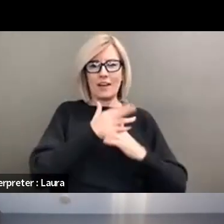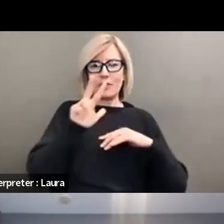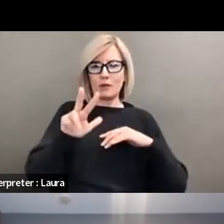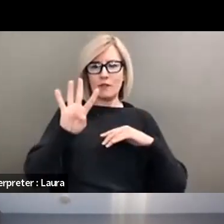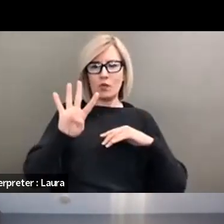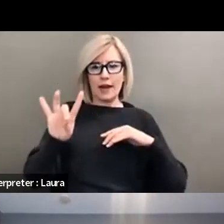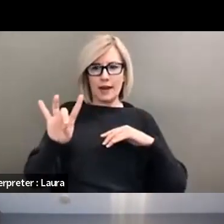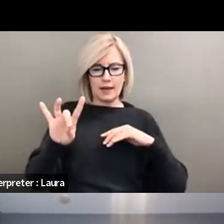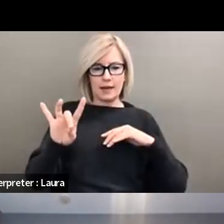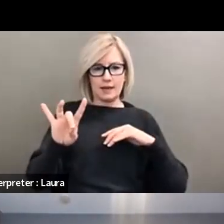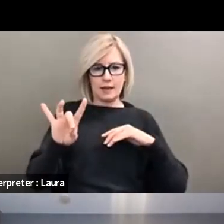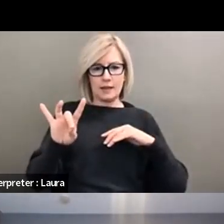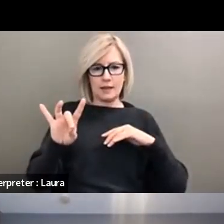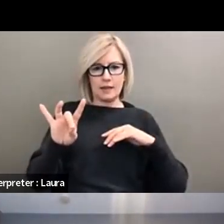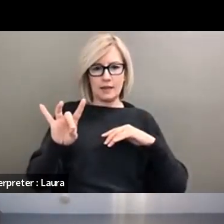348